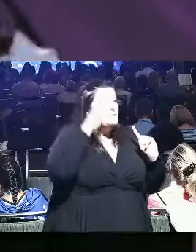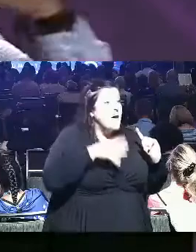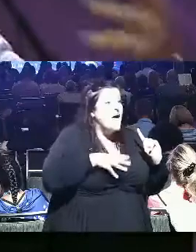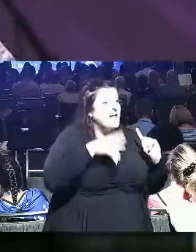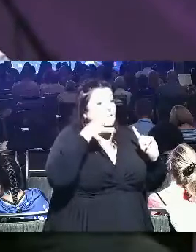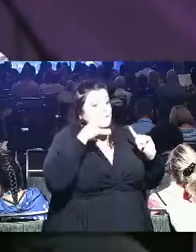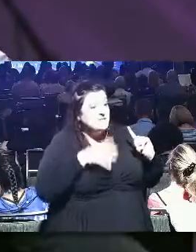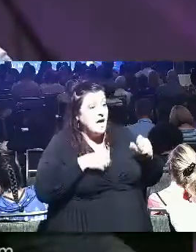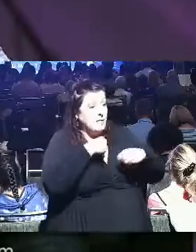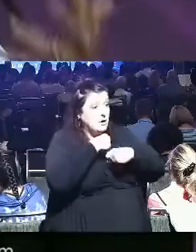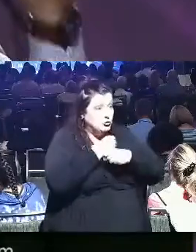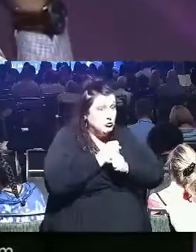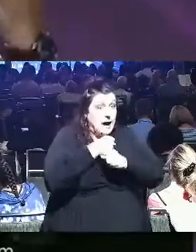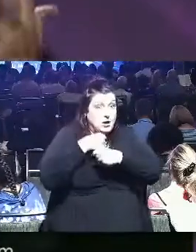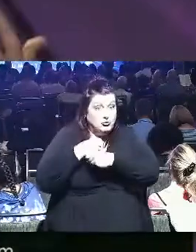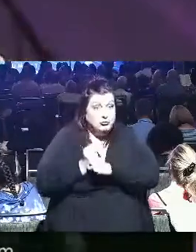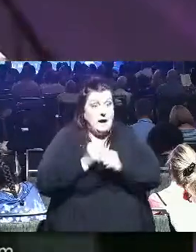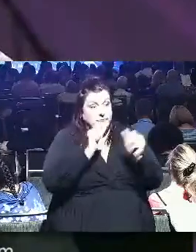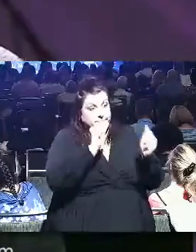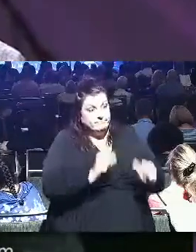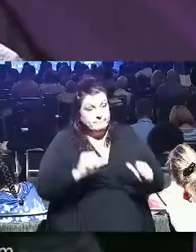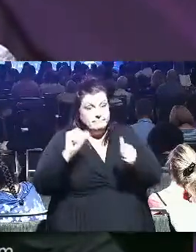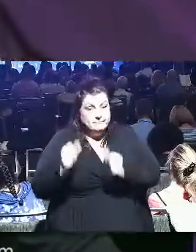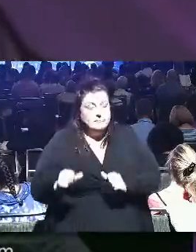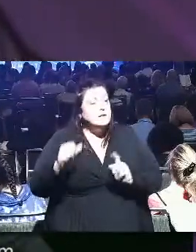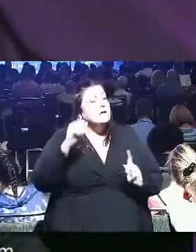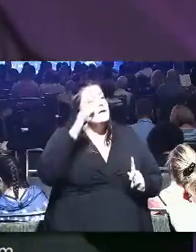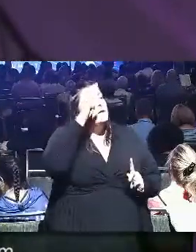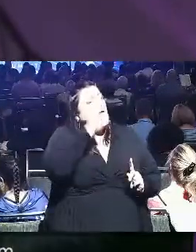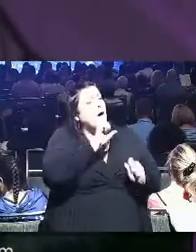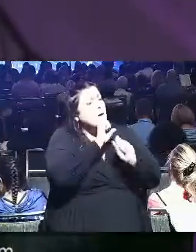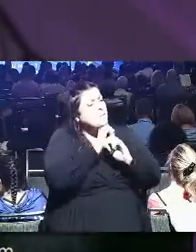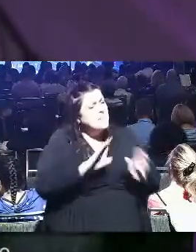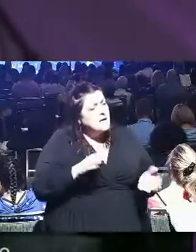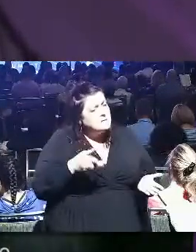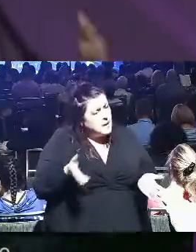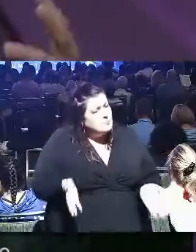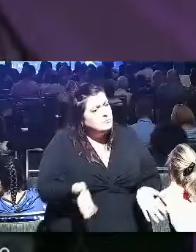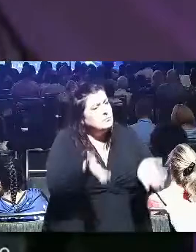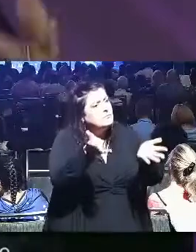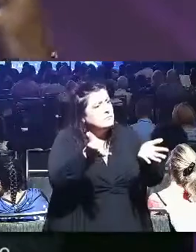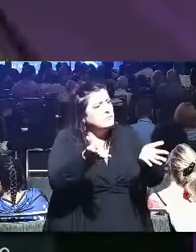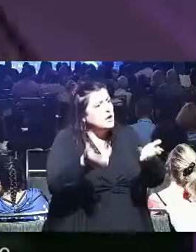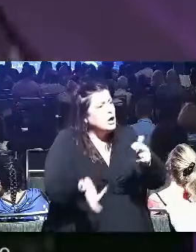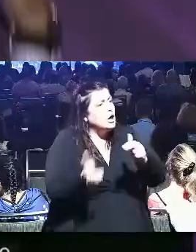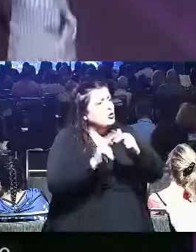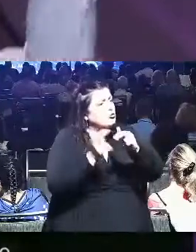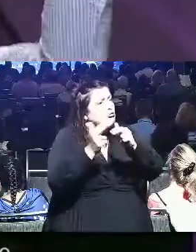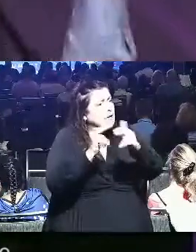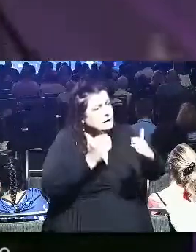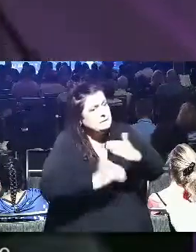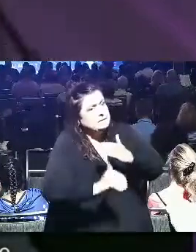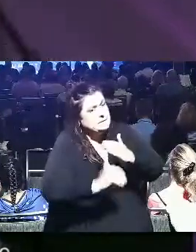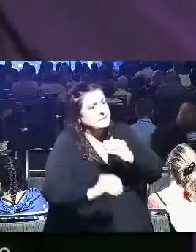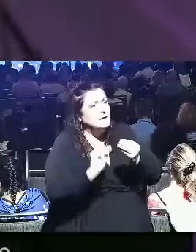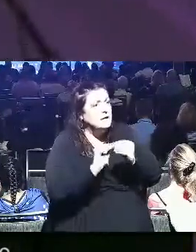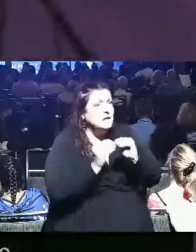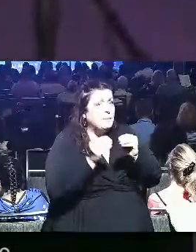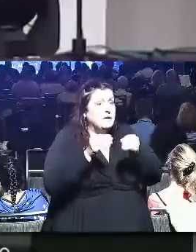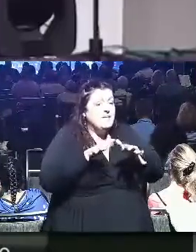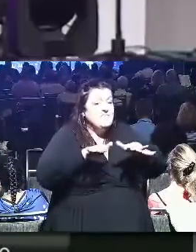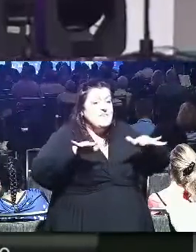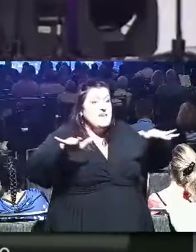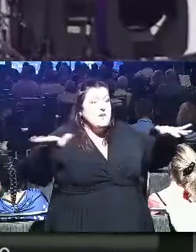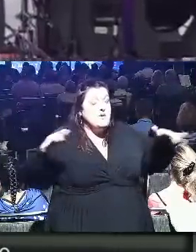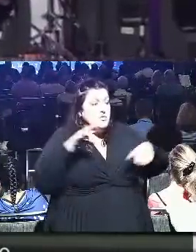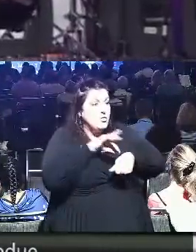female. He created them. God blessed them and said to them, be fruitful and increase in number. Fill the earth and subdue it. And